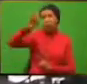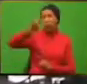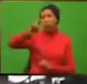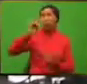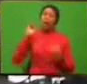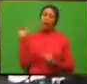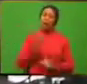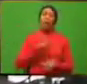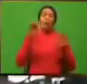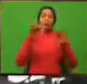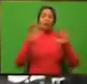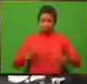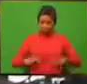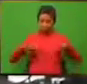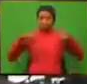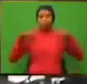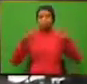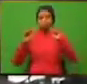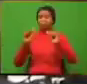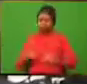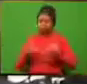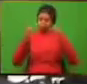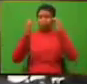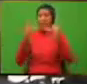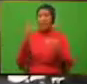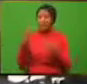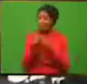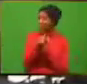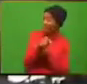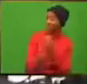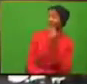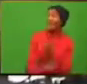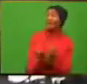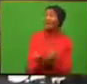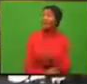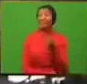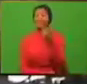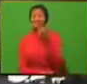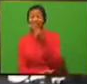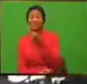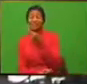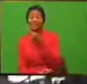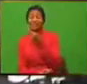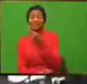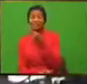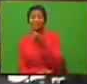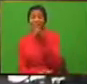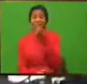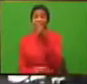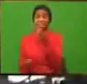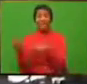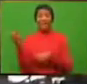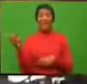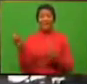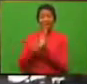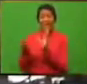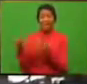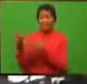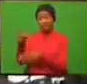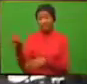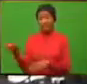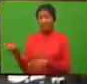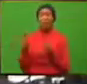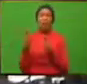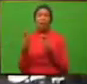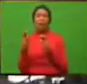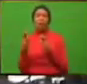our people prosper. Because if that happens, it will destroy the foundation upon which the breakers have built